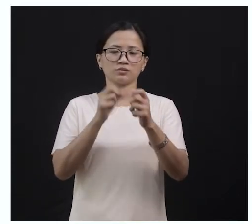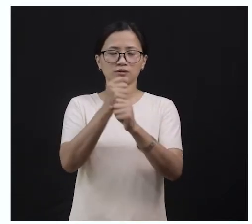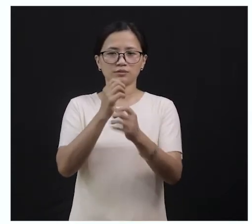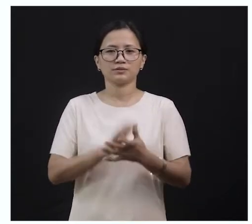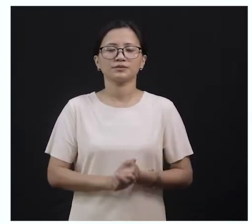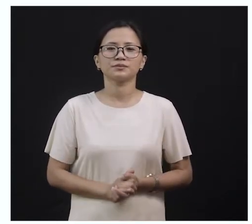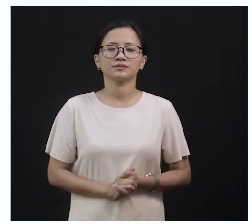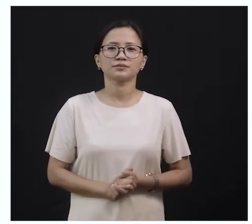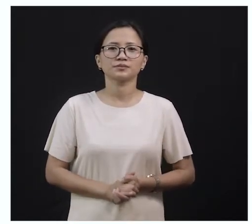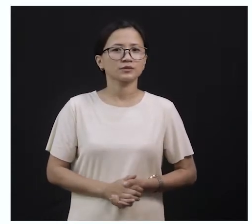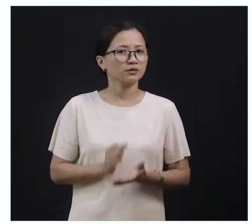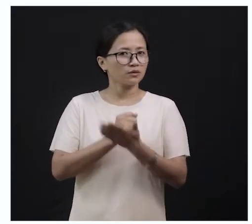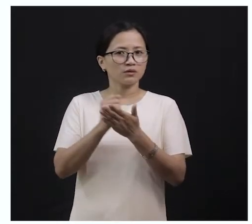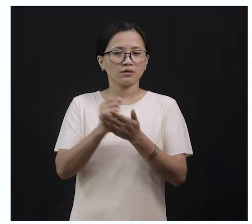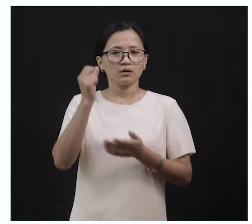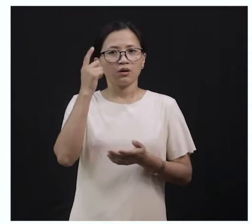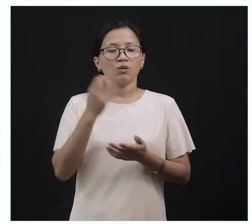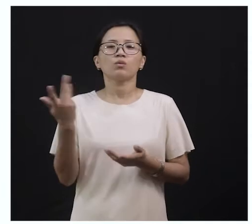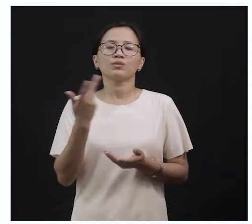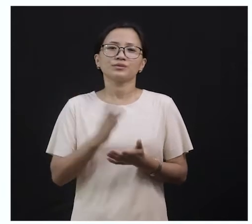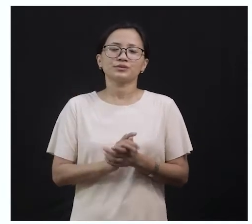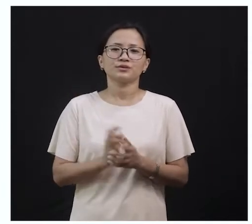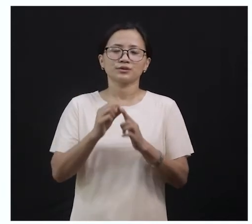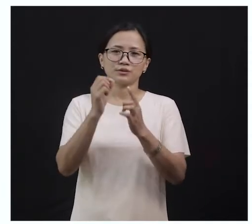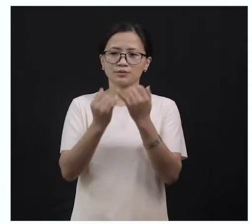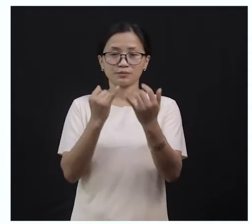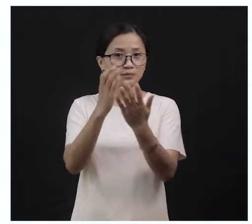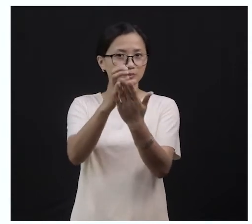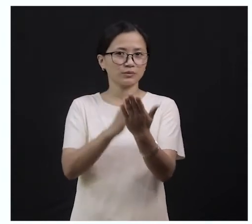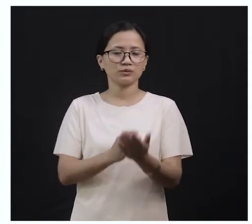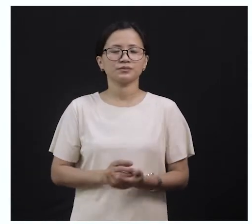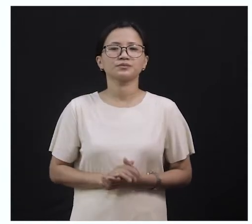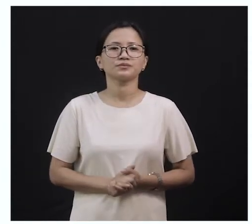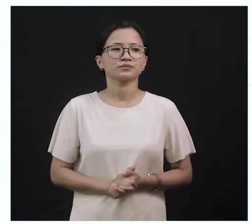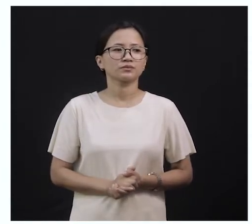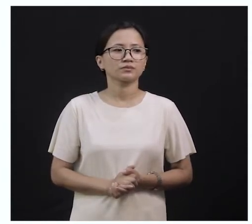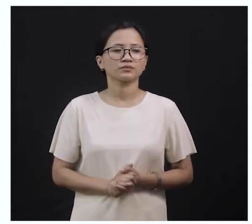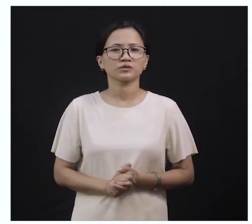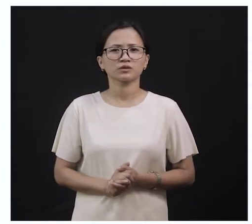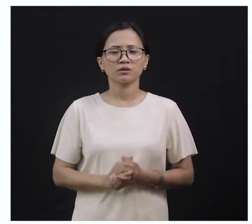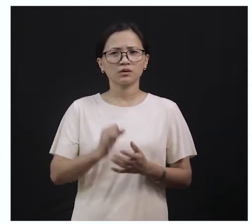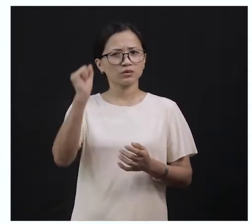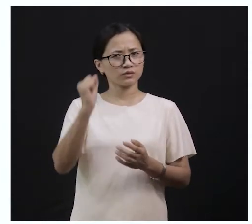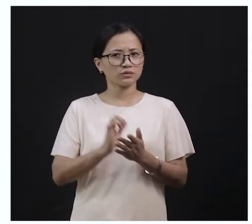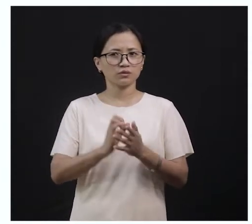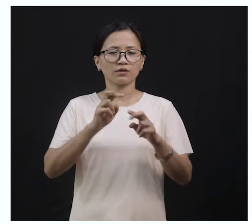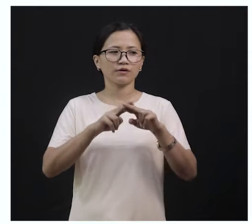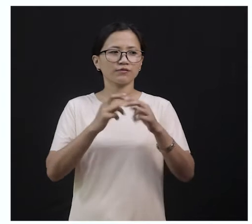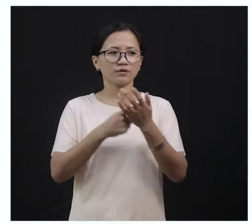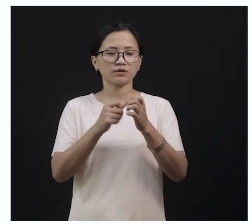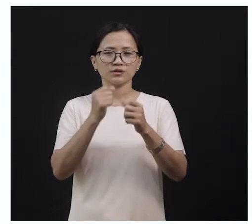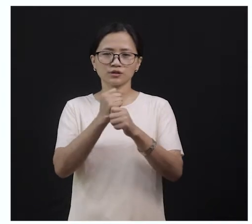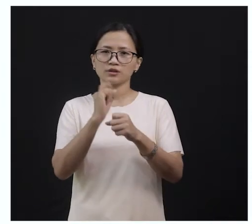poem. We will try to understand what this poem is all about, okay? We will go line by line, okay? The first one, so